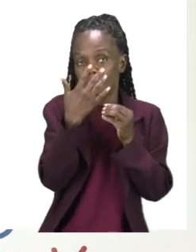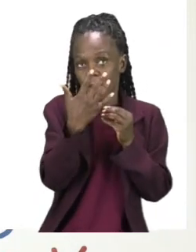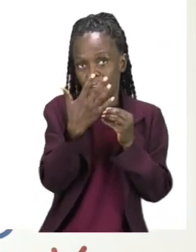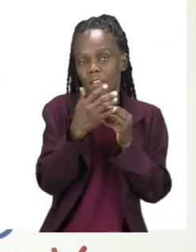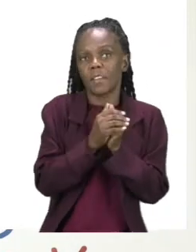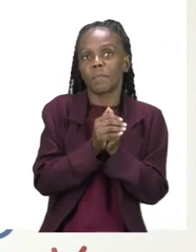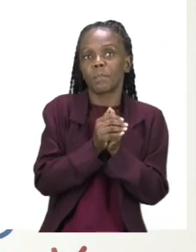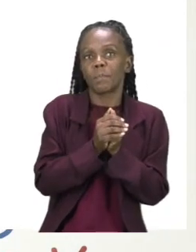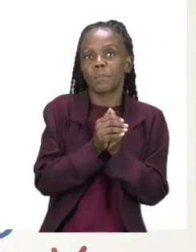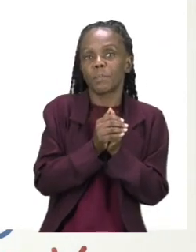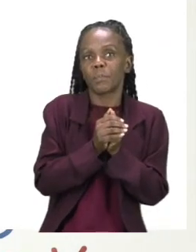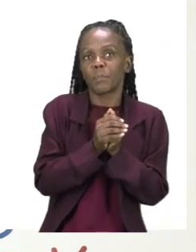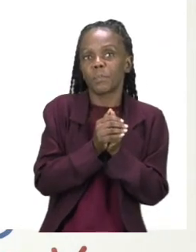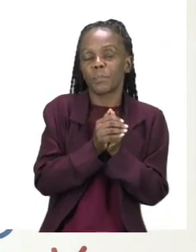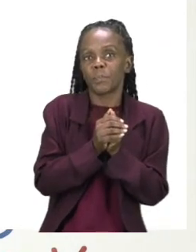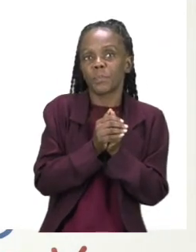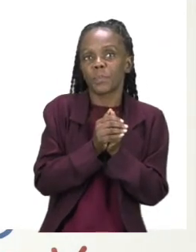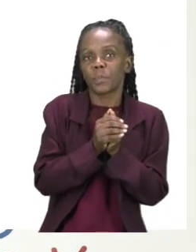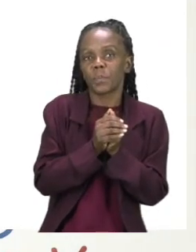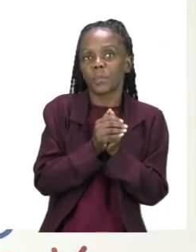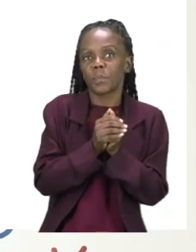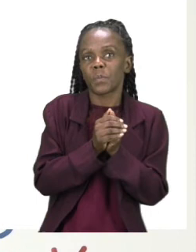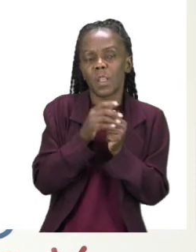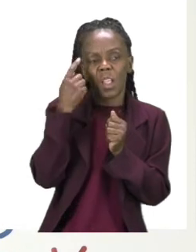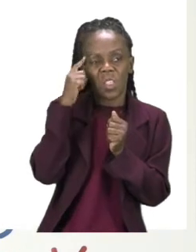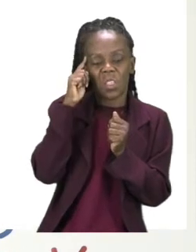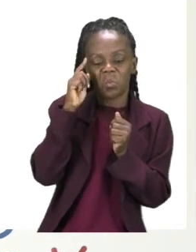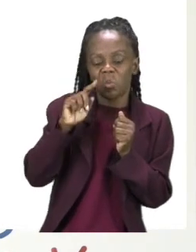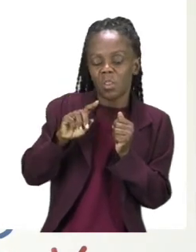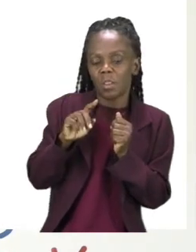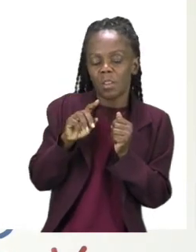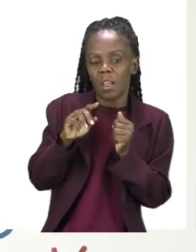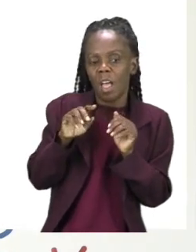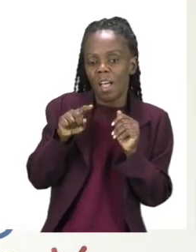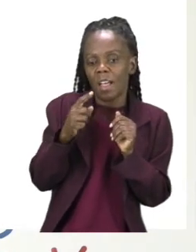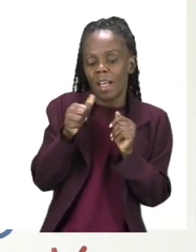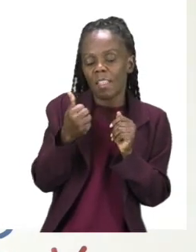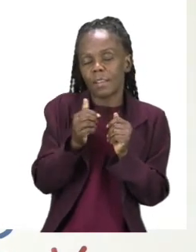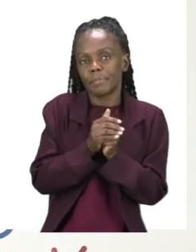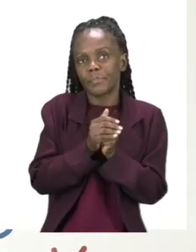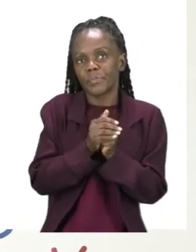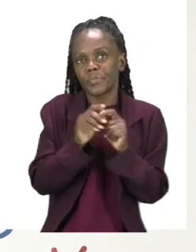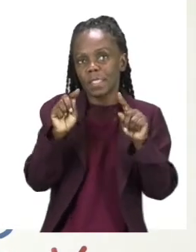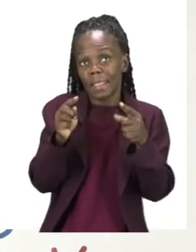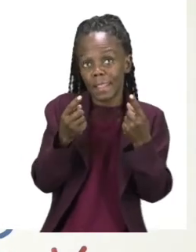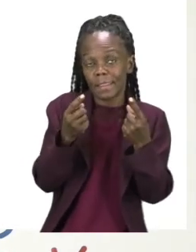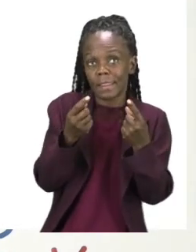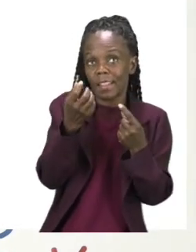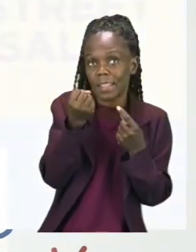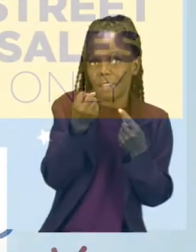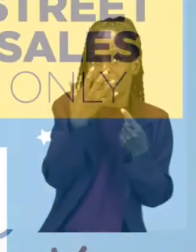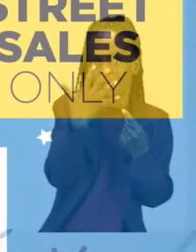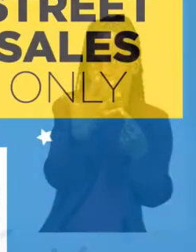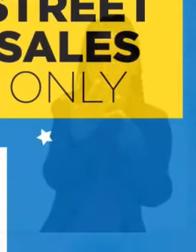it. Can you think of any other things that come in 5s? Let me know, and I will be back after the